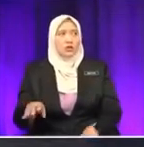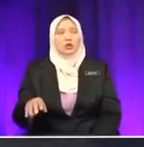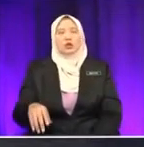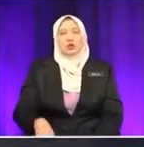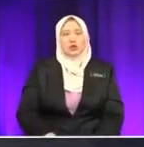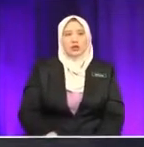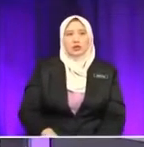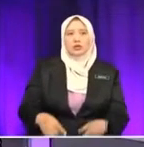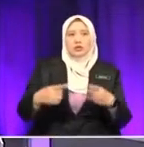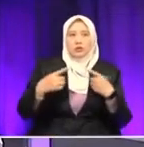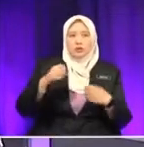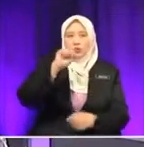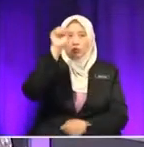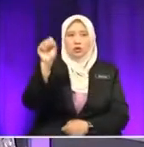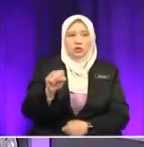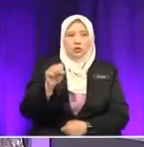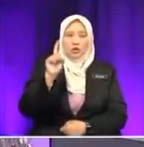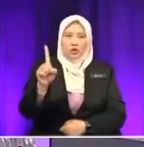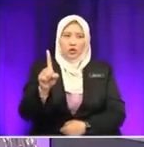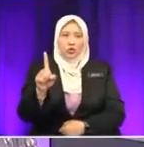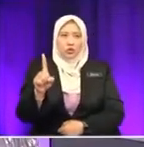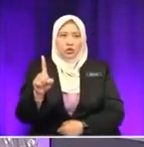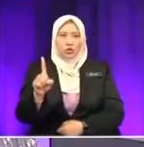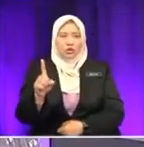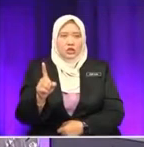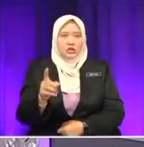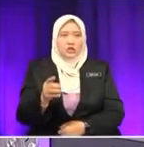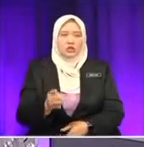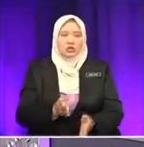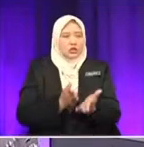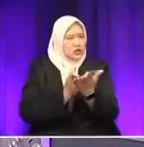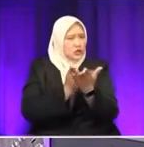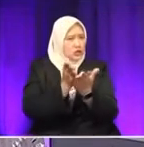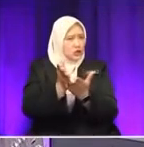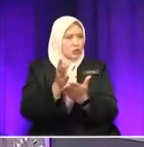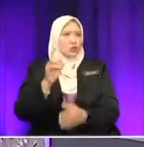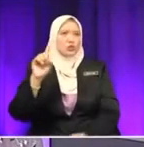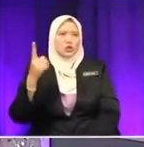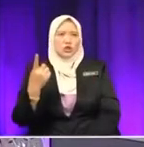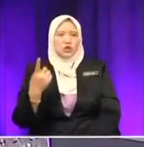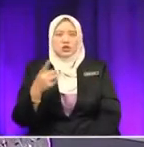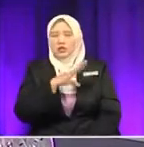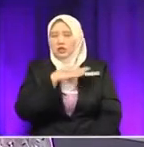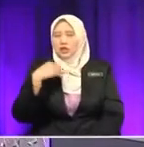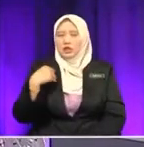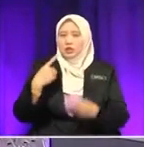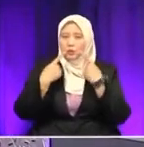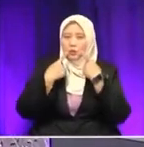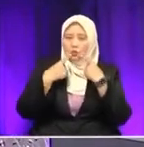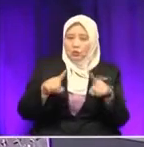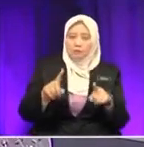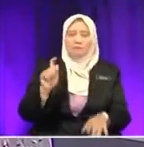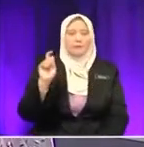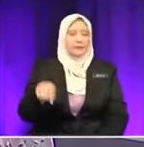Now, the first two questions are very direct, straightforward, which means your answers should also be direct and